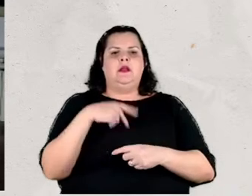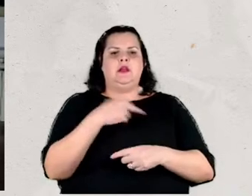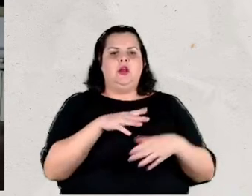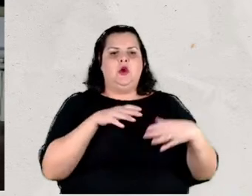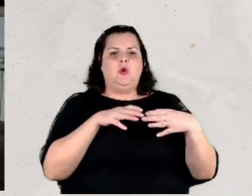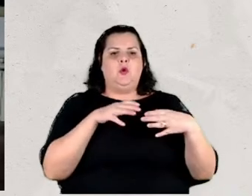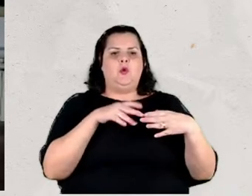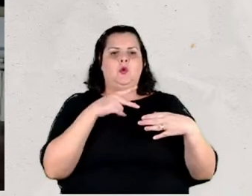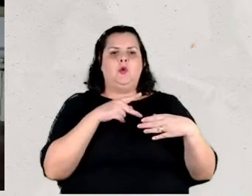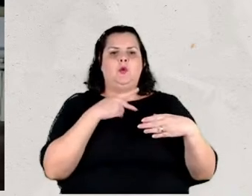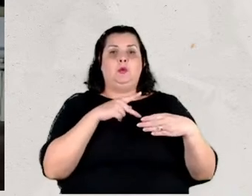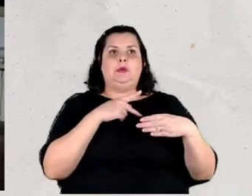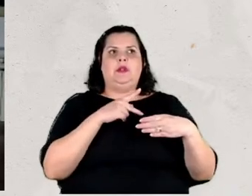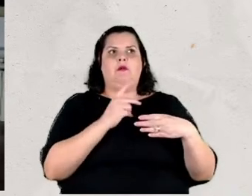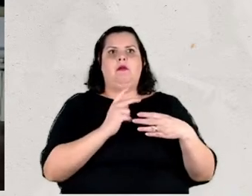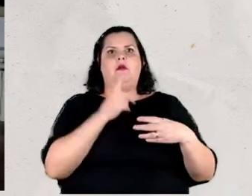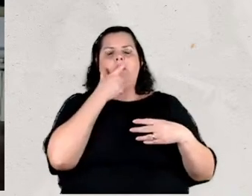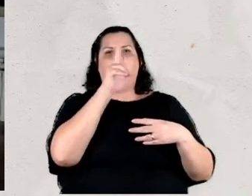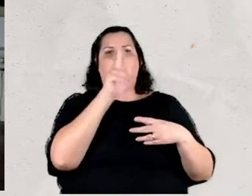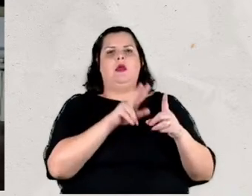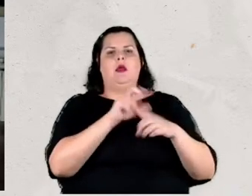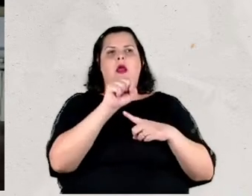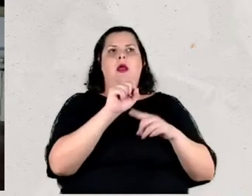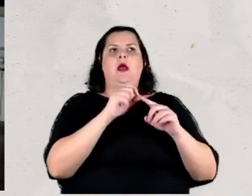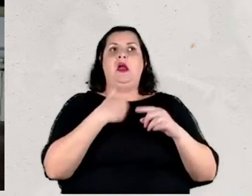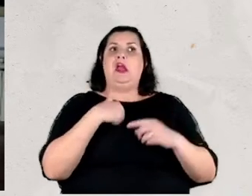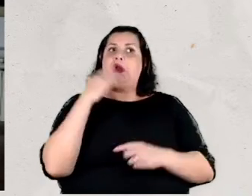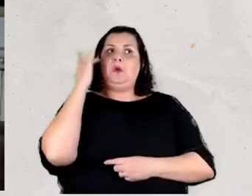is that